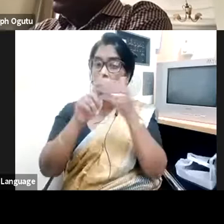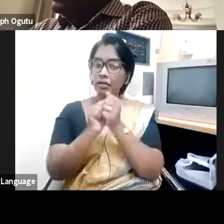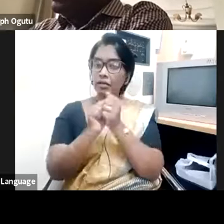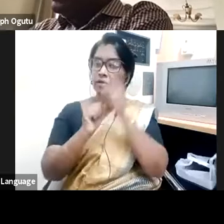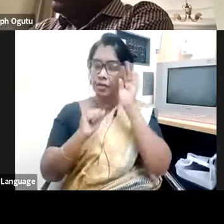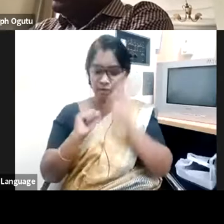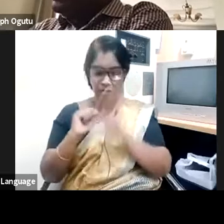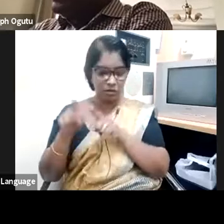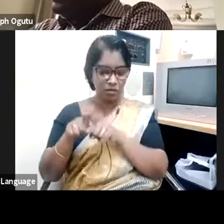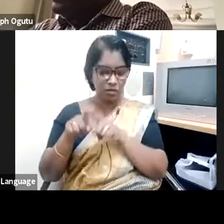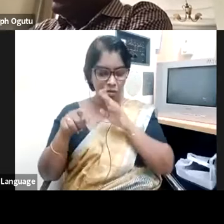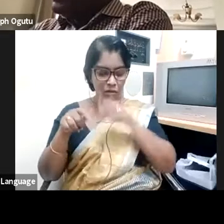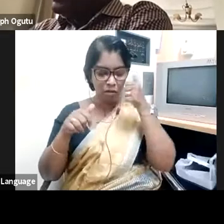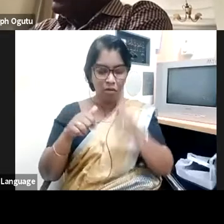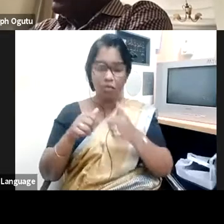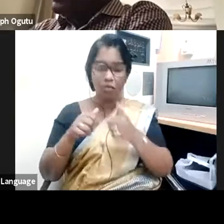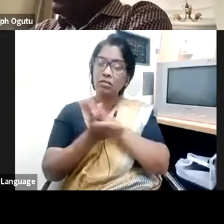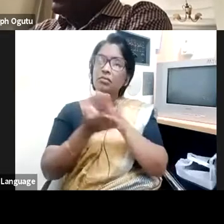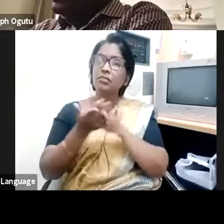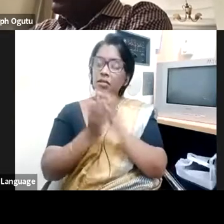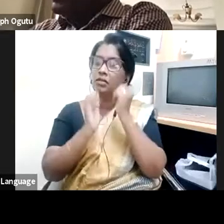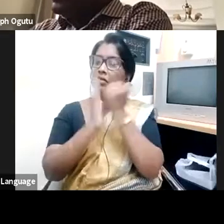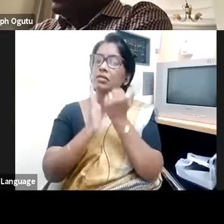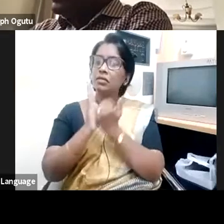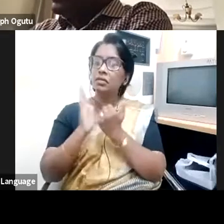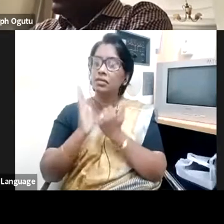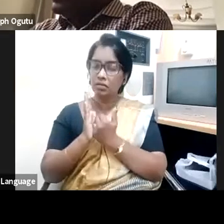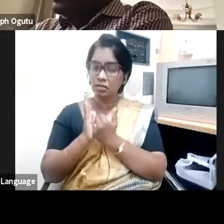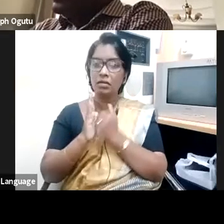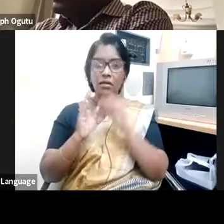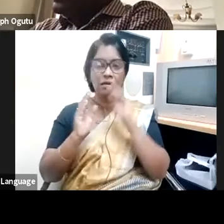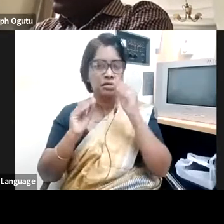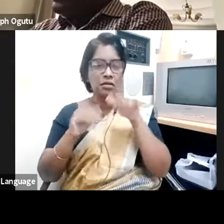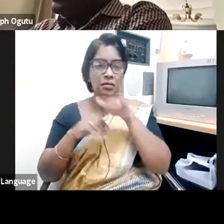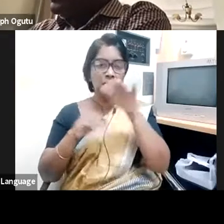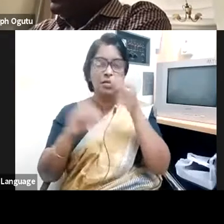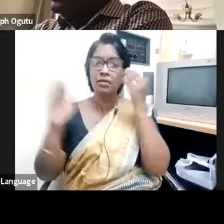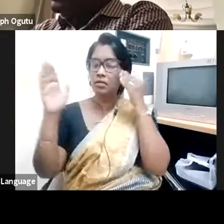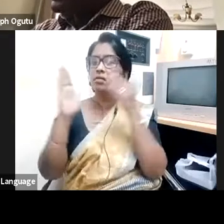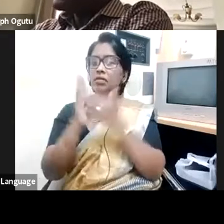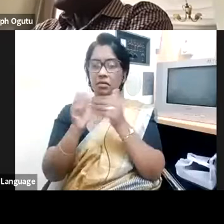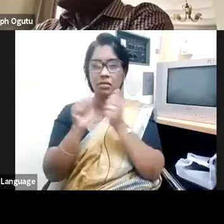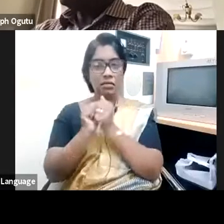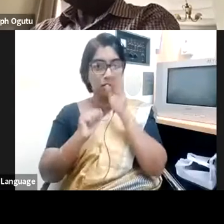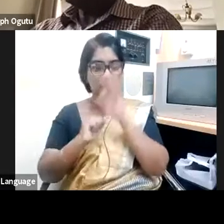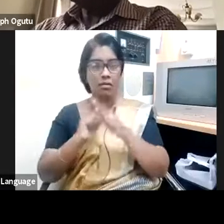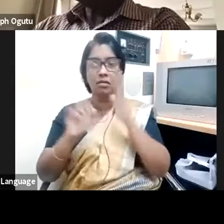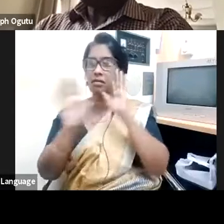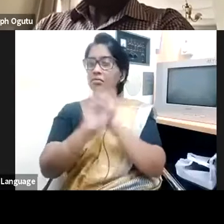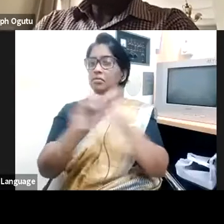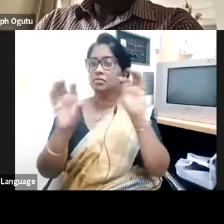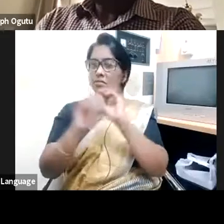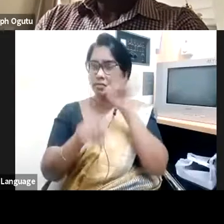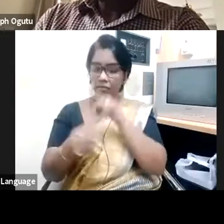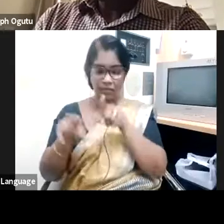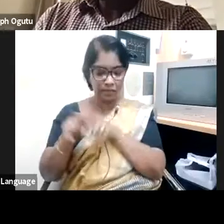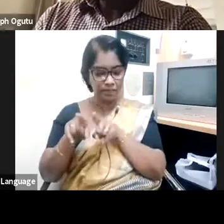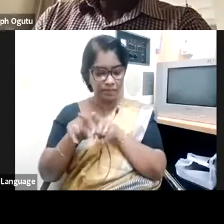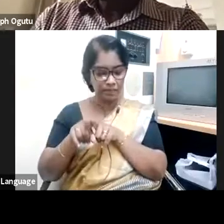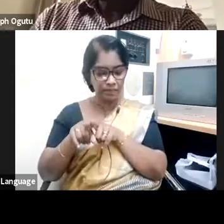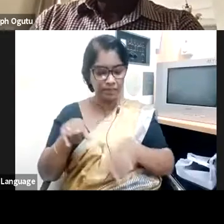use some form of or method of socializing in terms of how the idea is sourced, to how the solution is developed, to eventually how it is